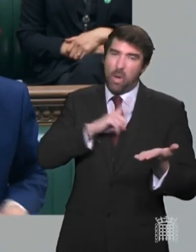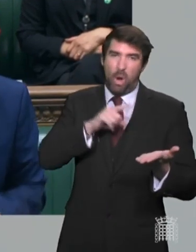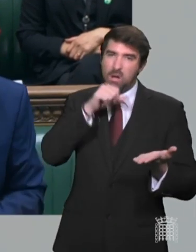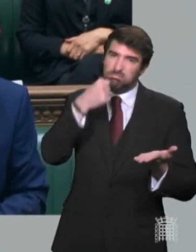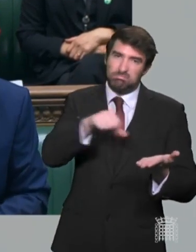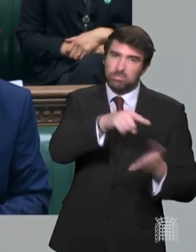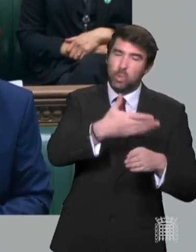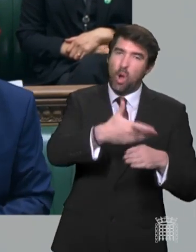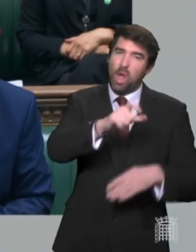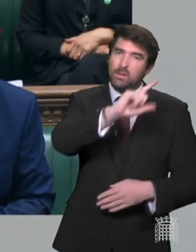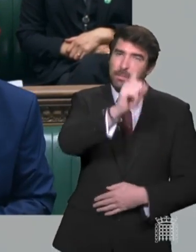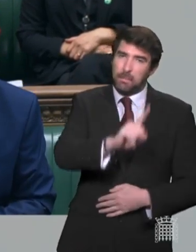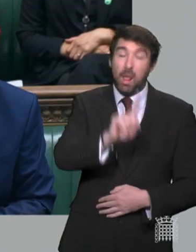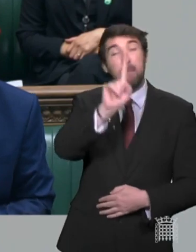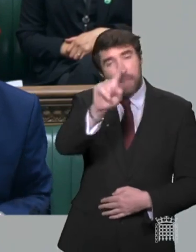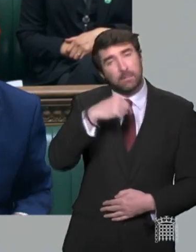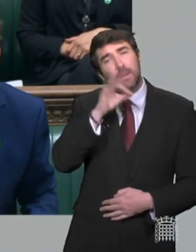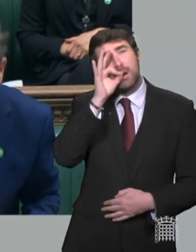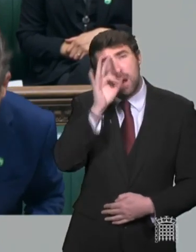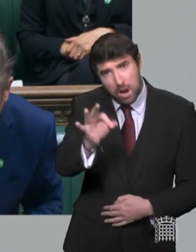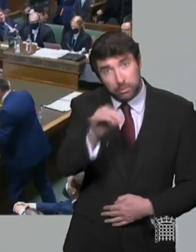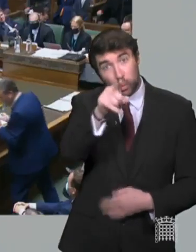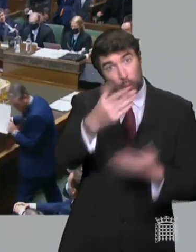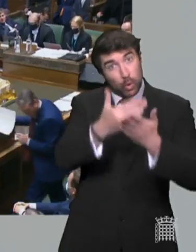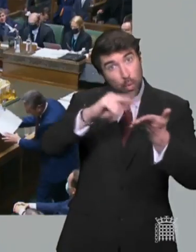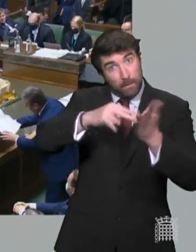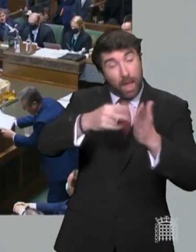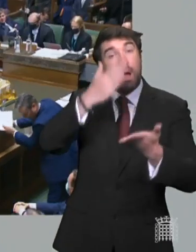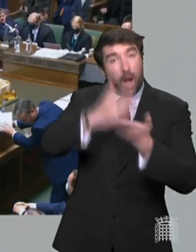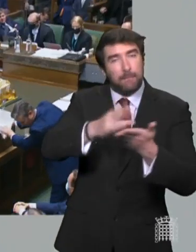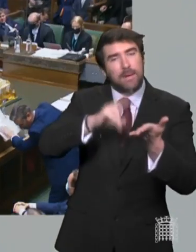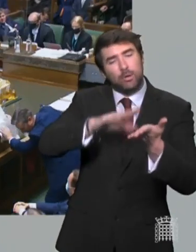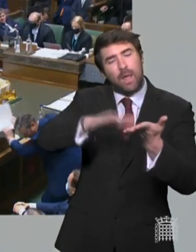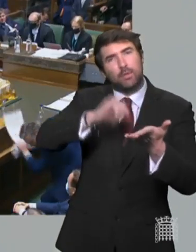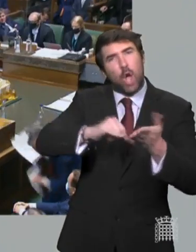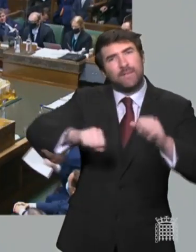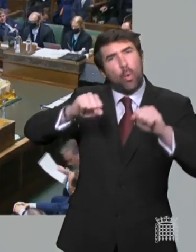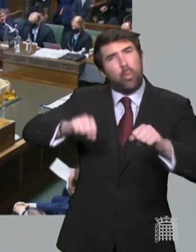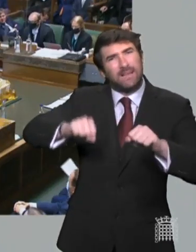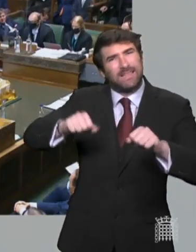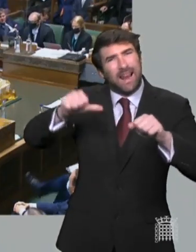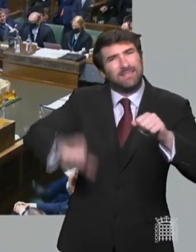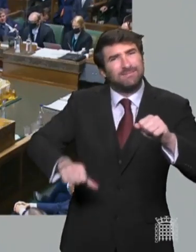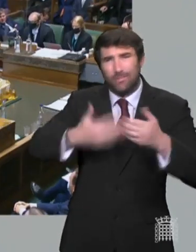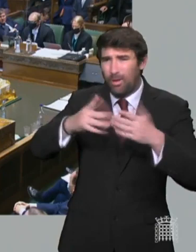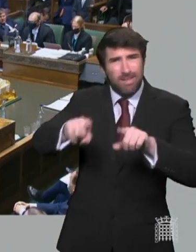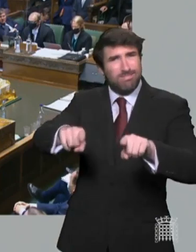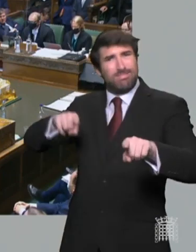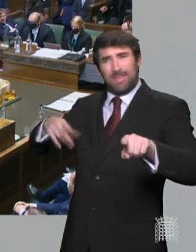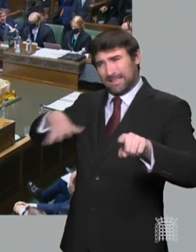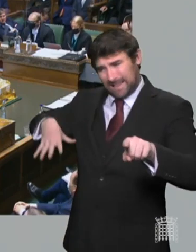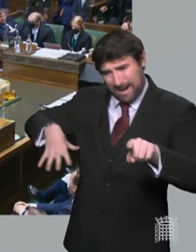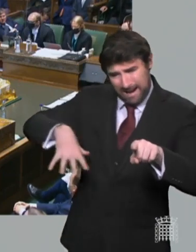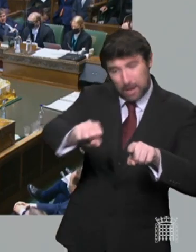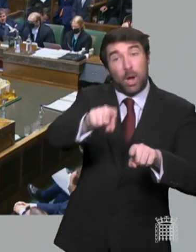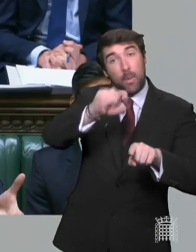backlog by the end of this Parliament? Yes or no? Mr. Speaker, I think the whole House, indeed the whole country, can appreciate that we